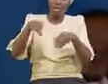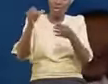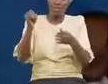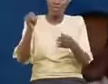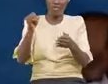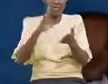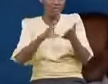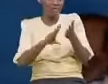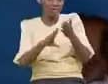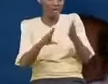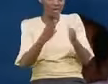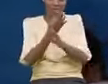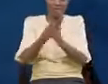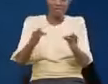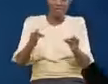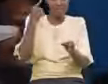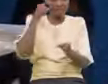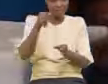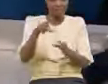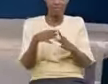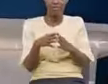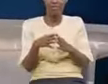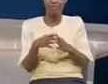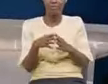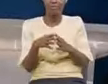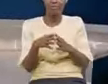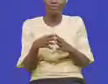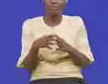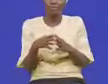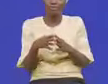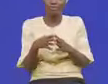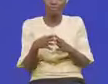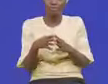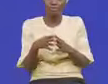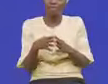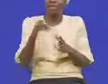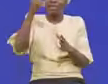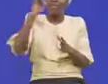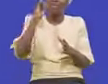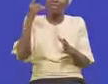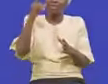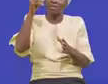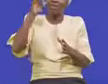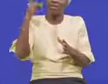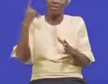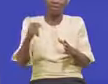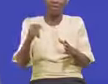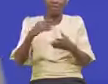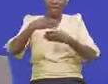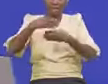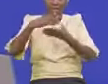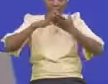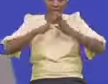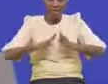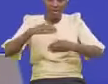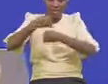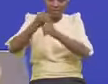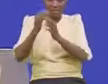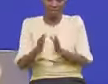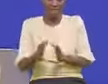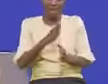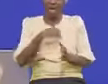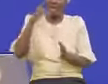forgiveness and freedom for you. Ewonu nana khana wo vovo popo kulo dere popo eya nya vulela